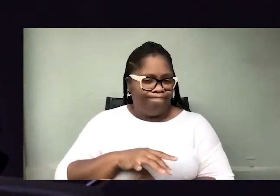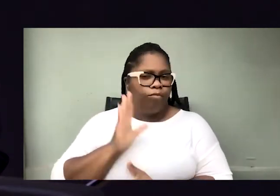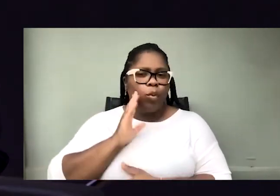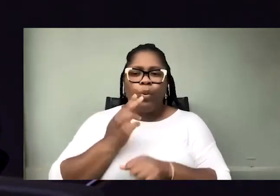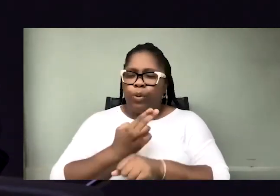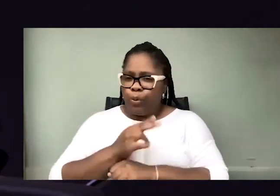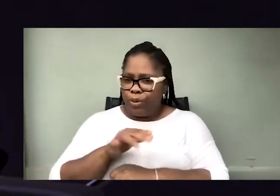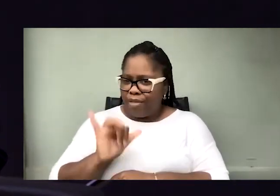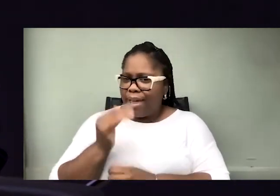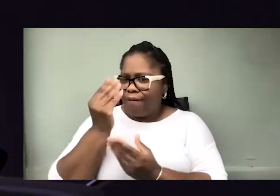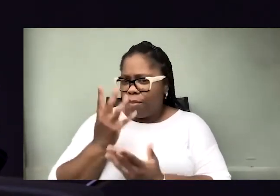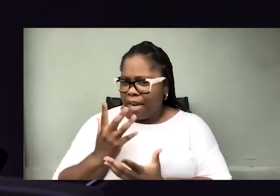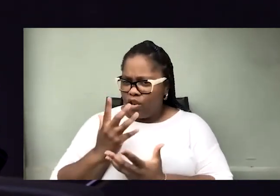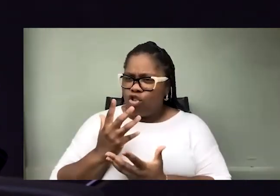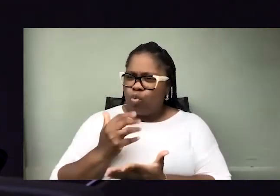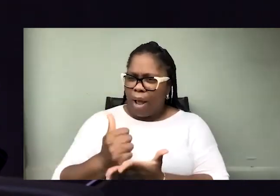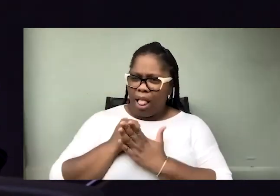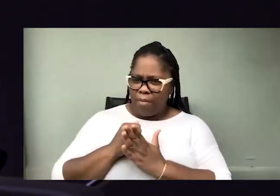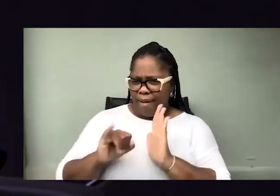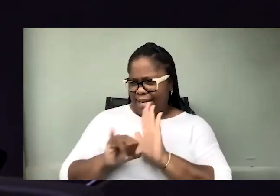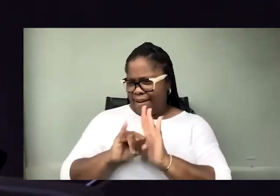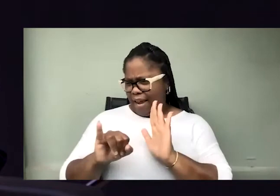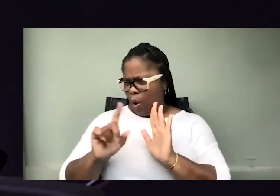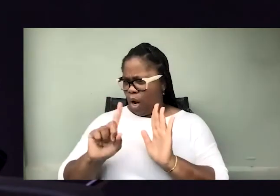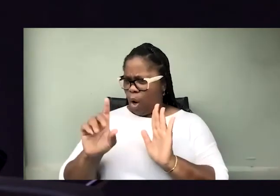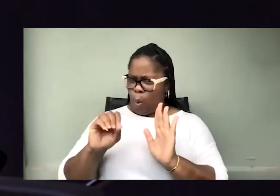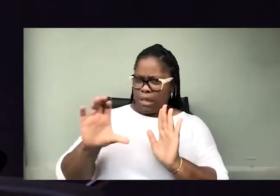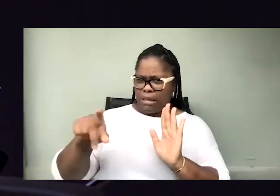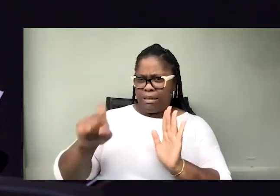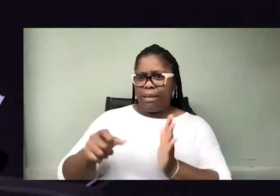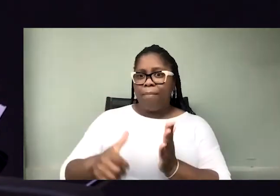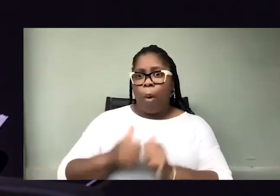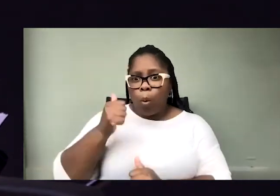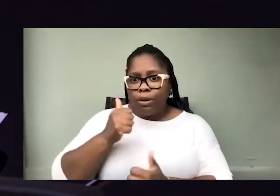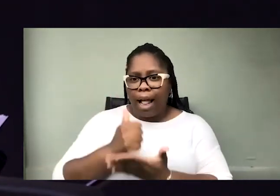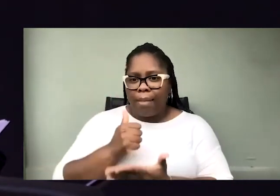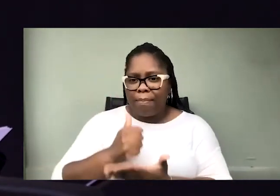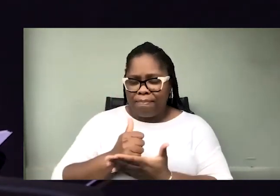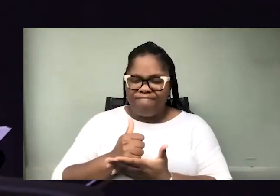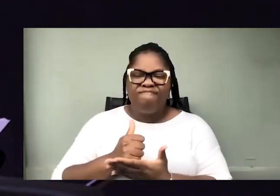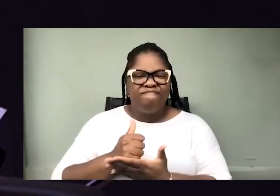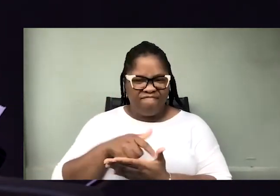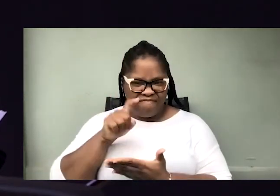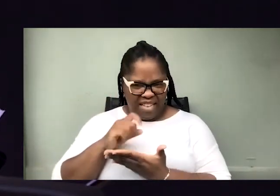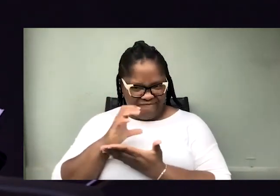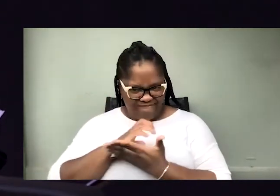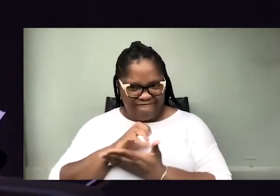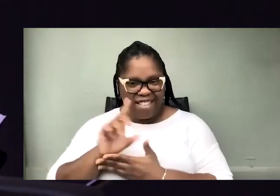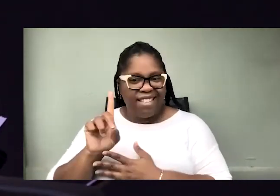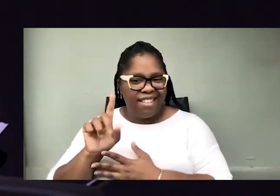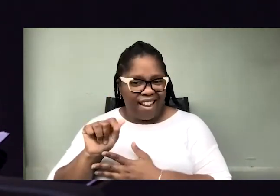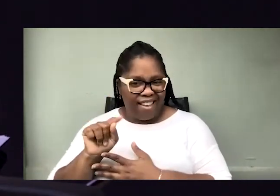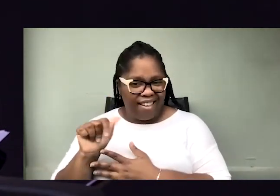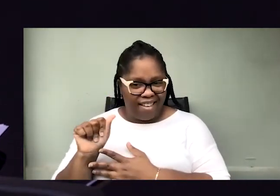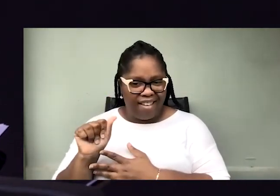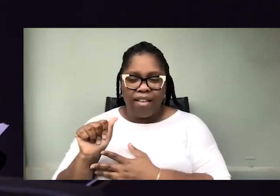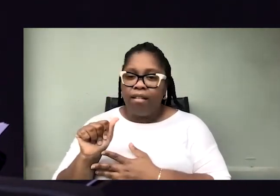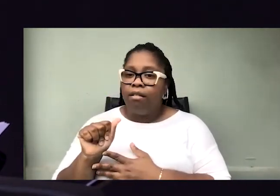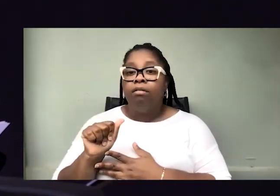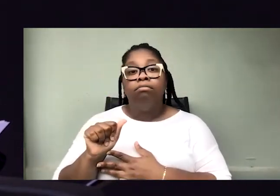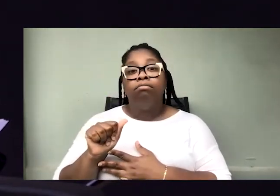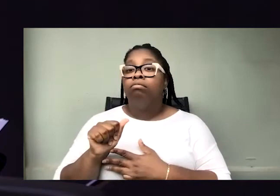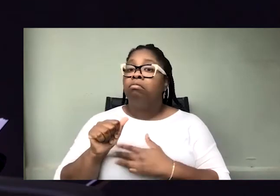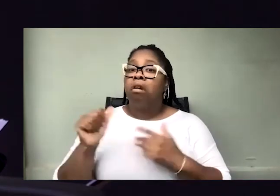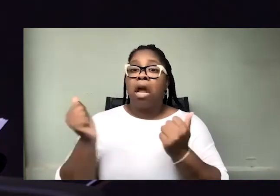help identify which areas Orange County wants to work on. We need to look at the data. It's not a